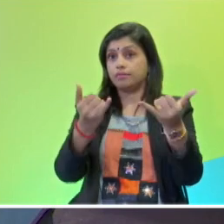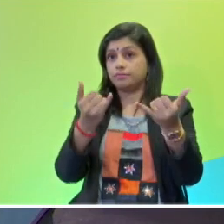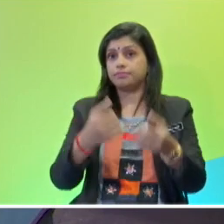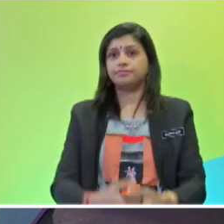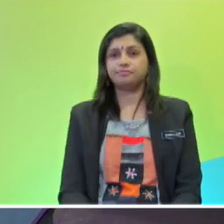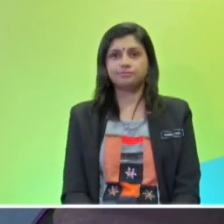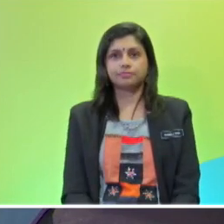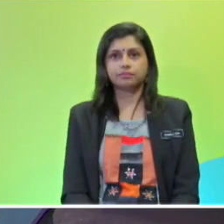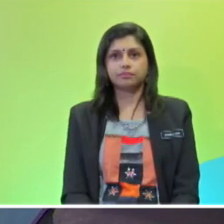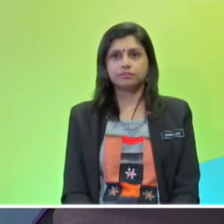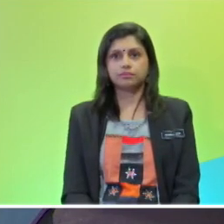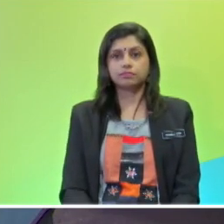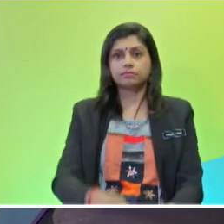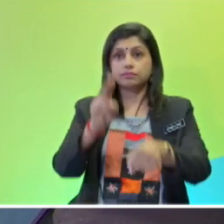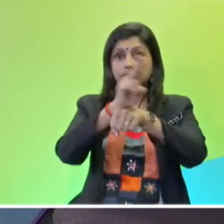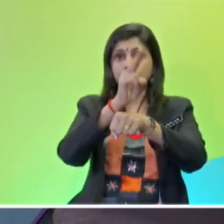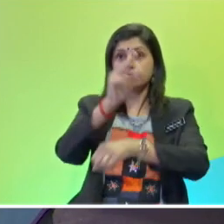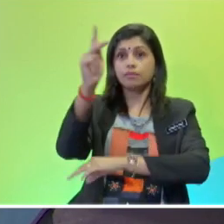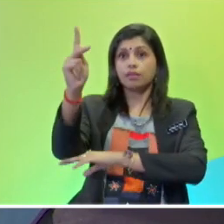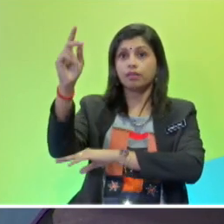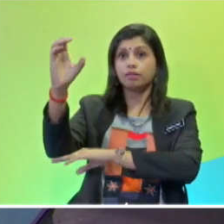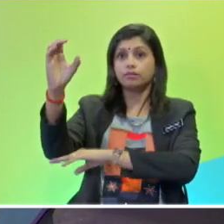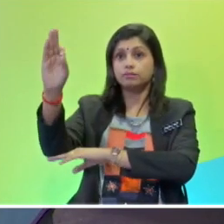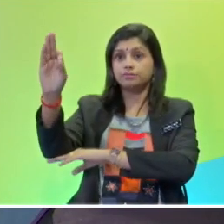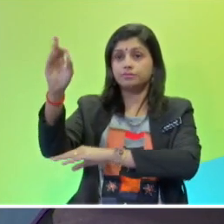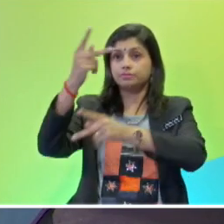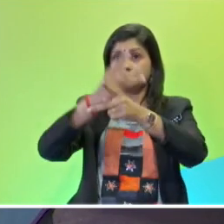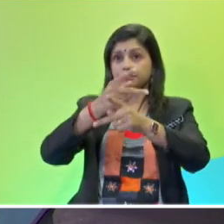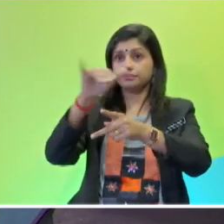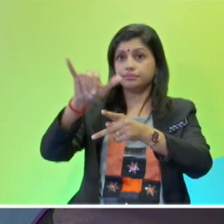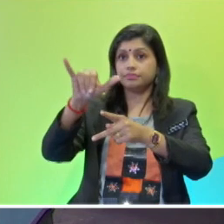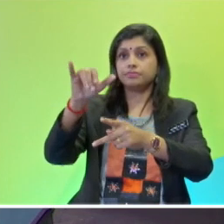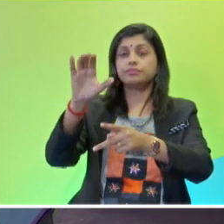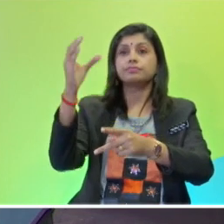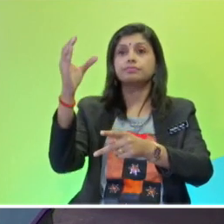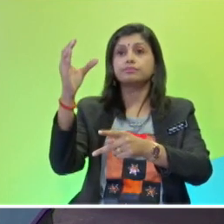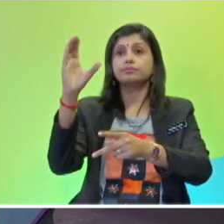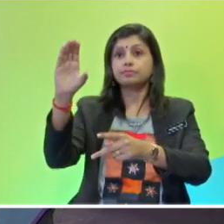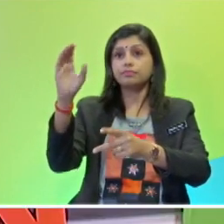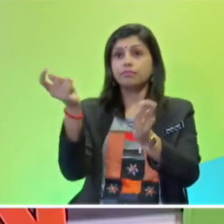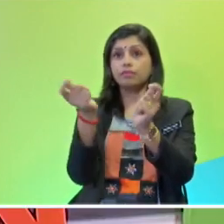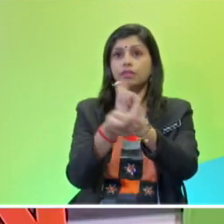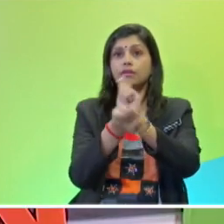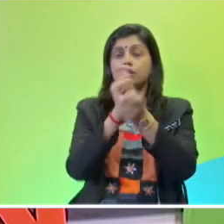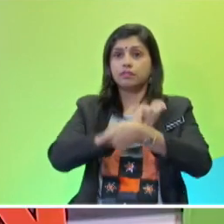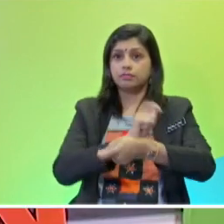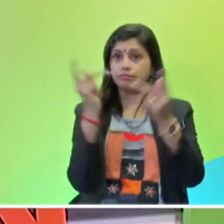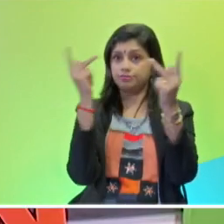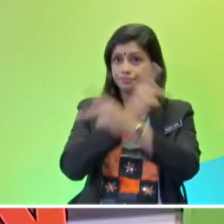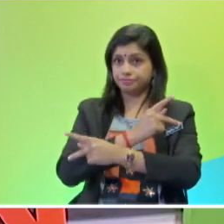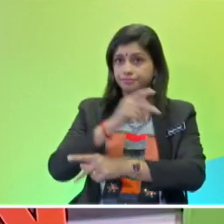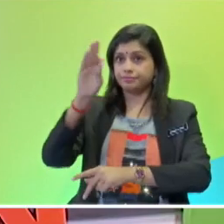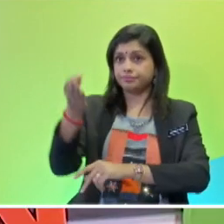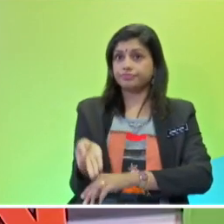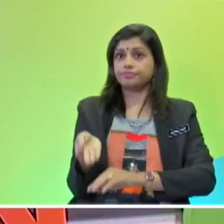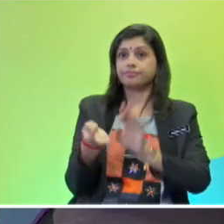Okay, and then change, And then let's just and then you multiple. already flip. Good. Yes. Okay, so we get. Now for the calculation. I hope I'm doing this right.